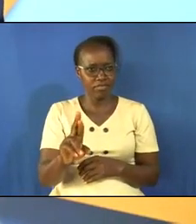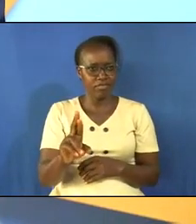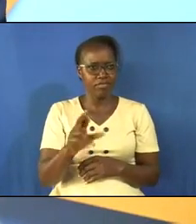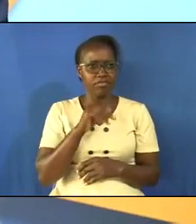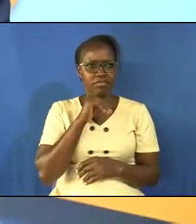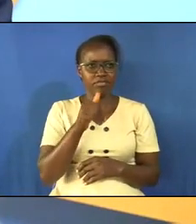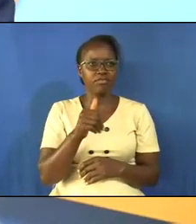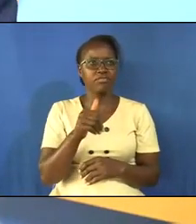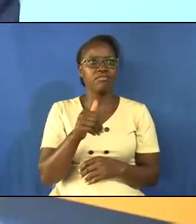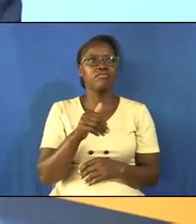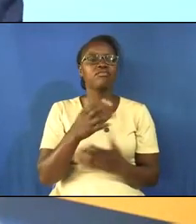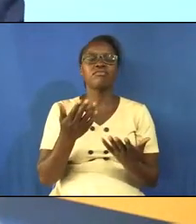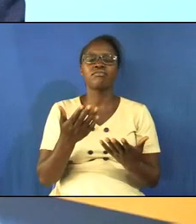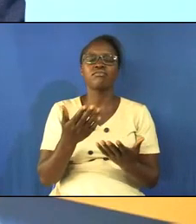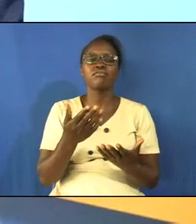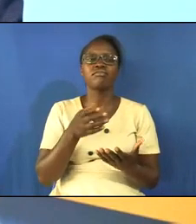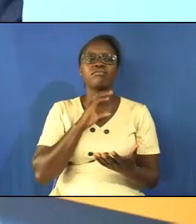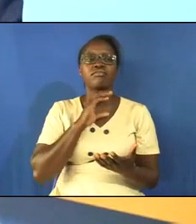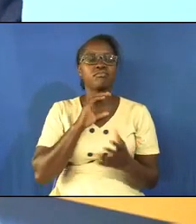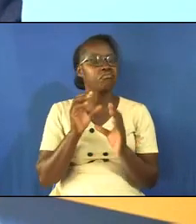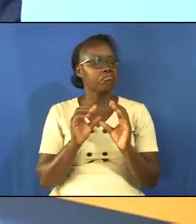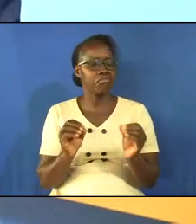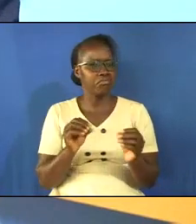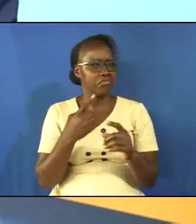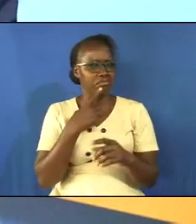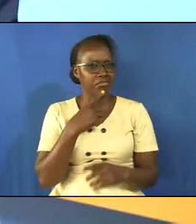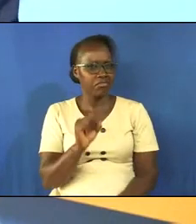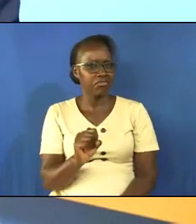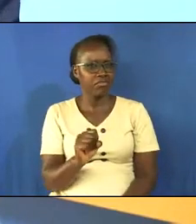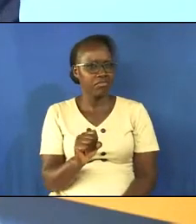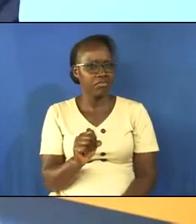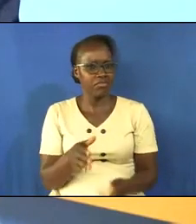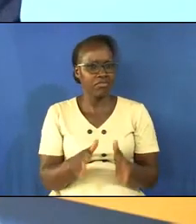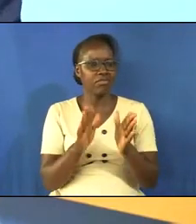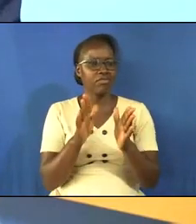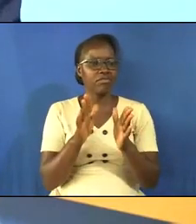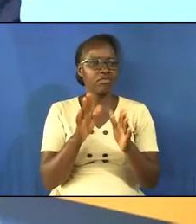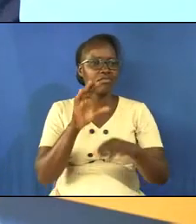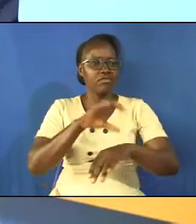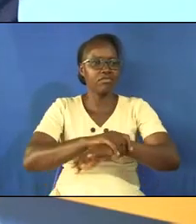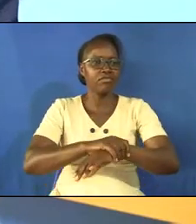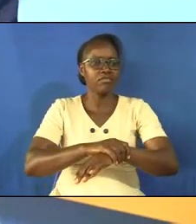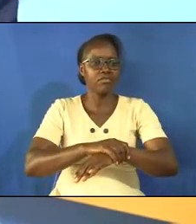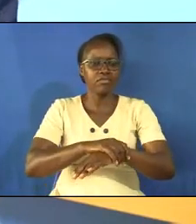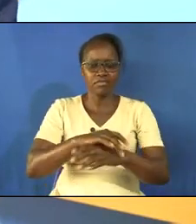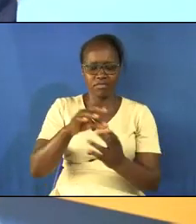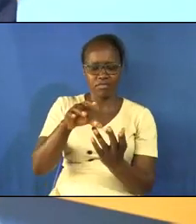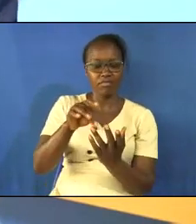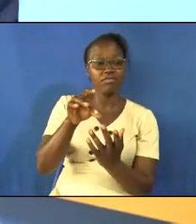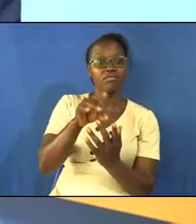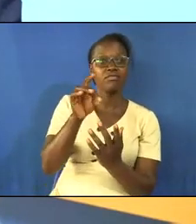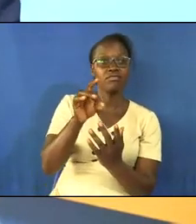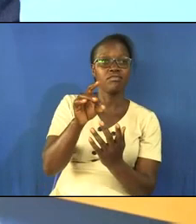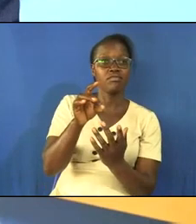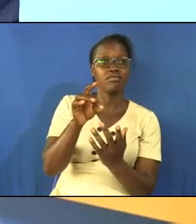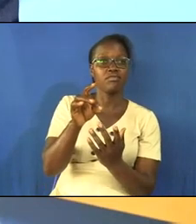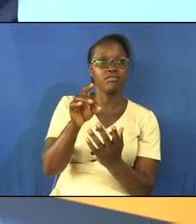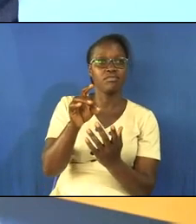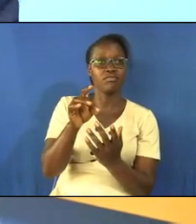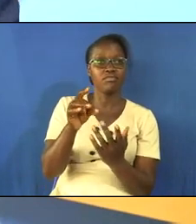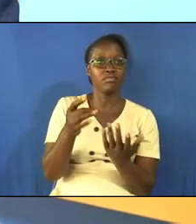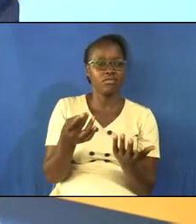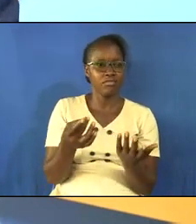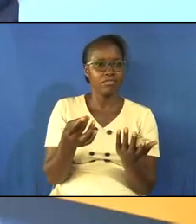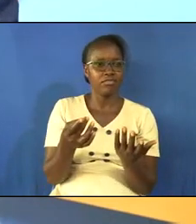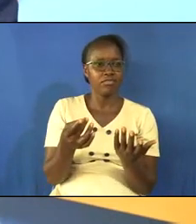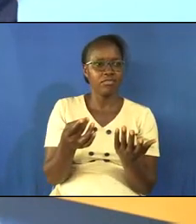non-reactive results. So there are ways that you get the sample using the colposcope.